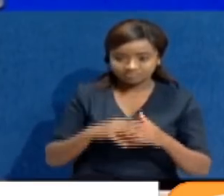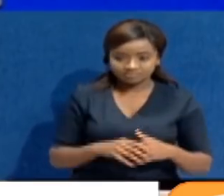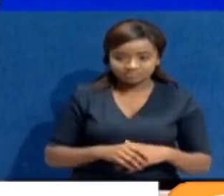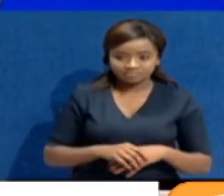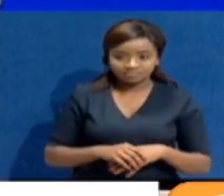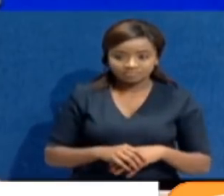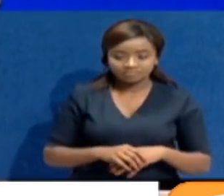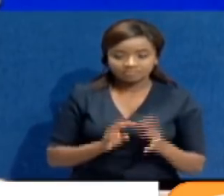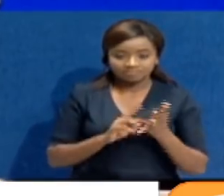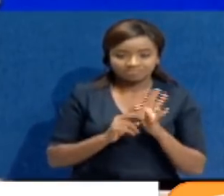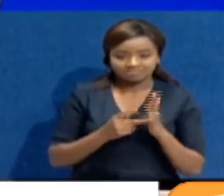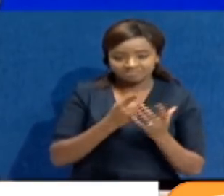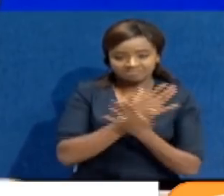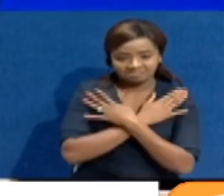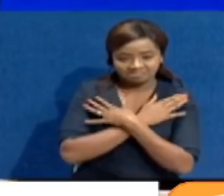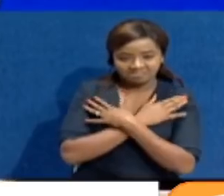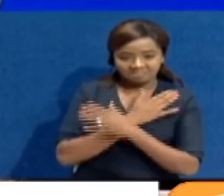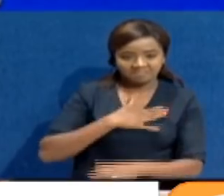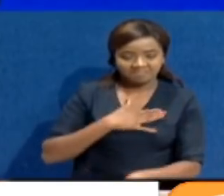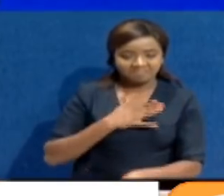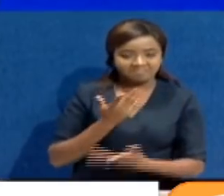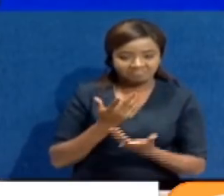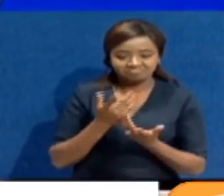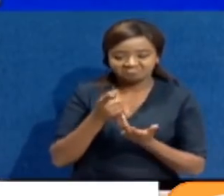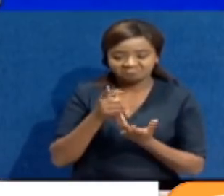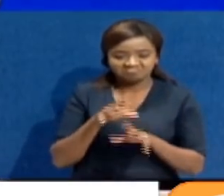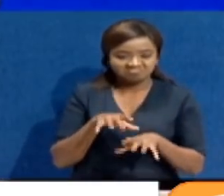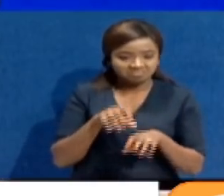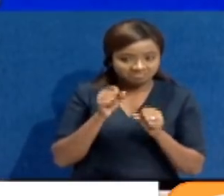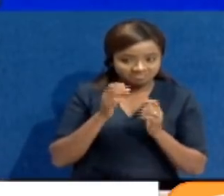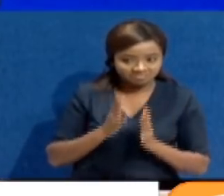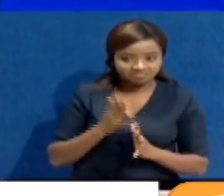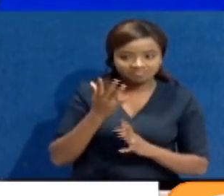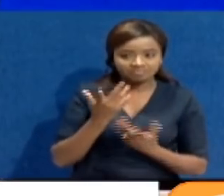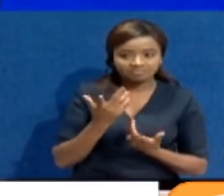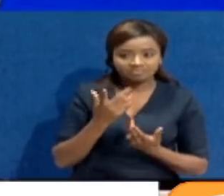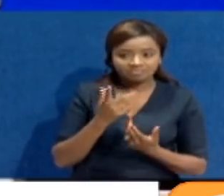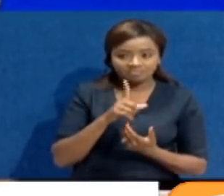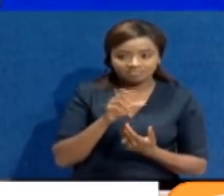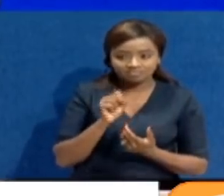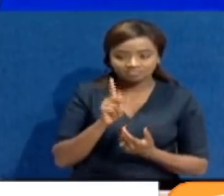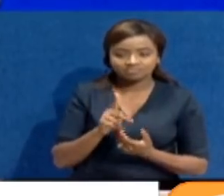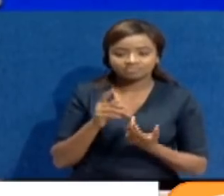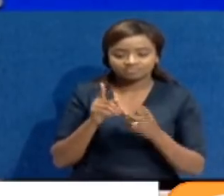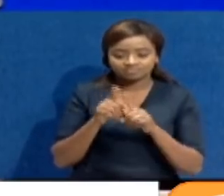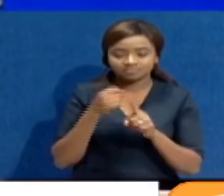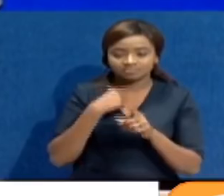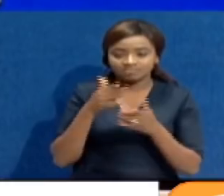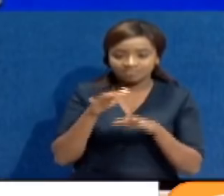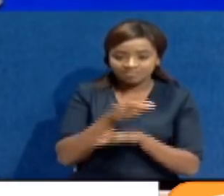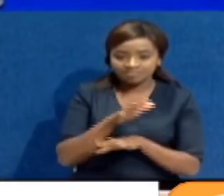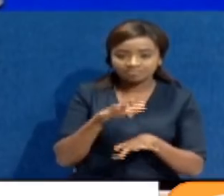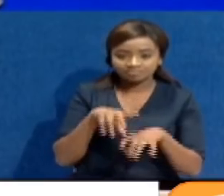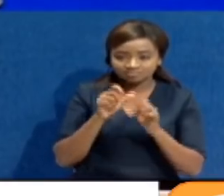class behind me, so we became very good friends. He was a politician. He was our chairman of Kenya Law Student Society. I was the vice chairman at one